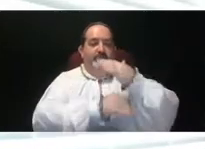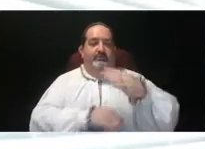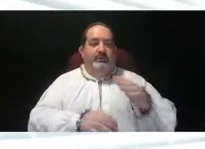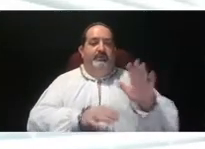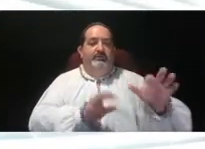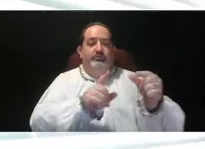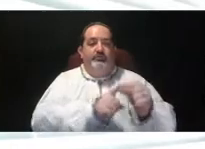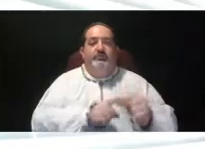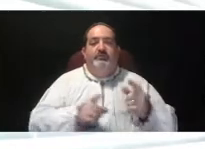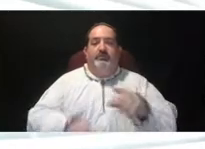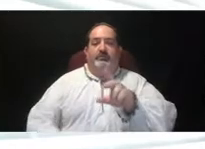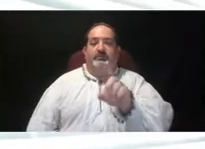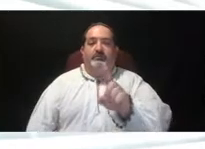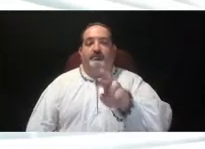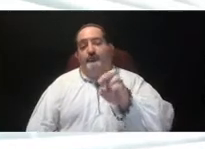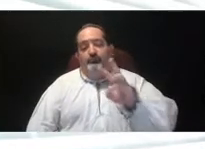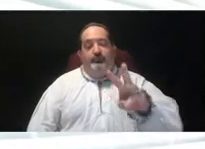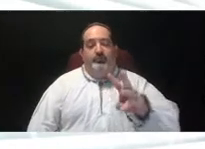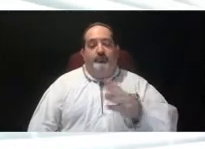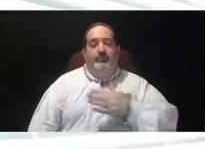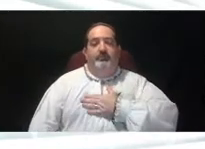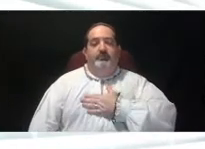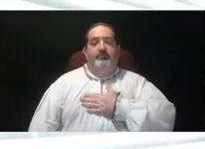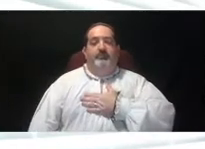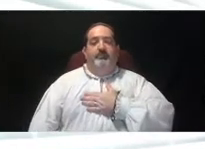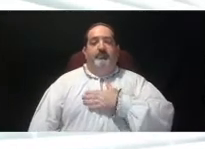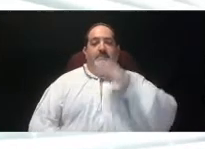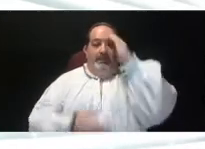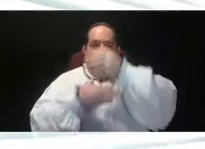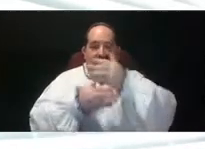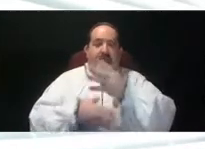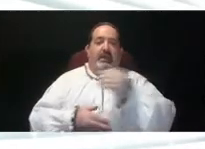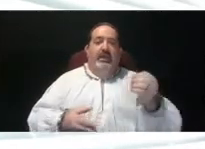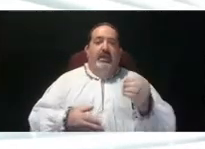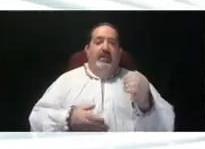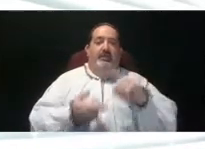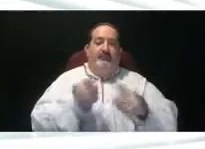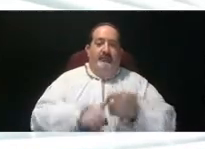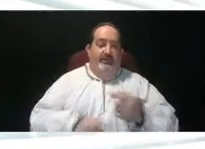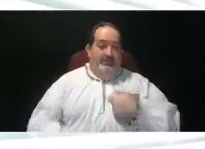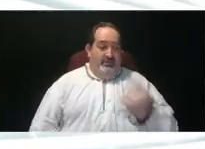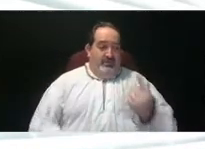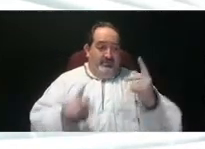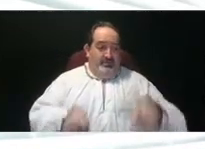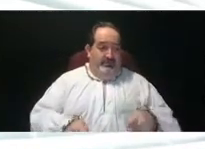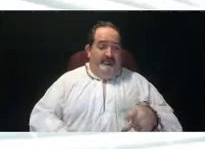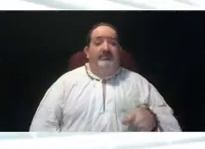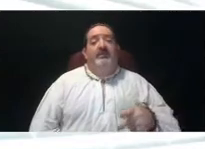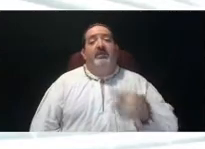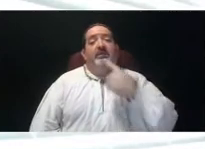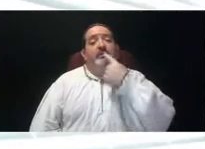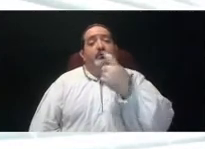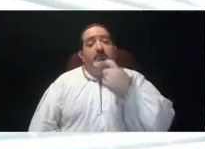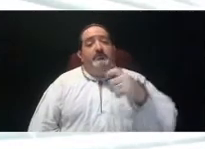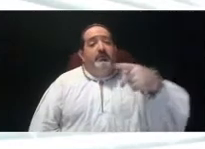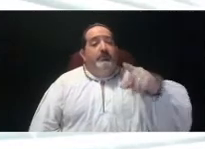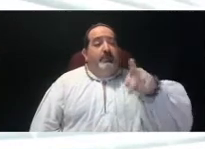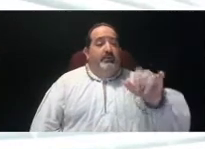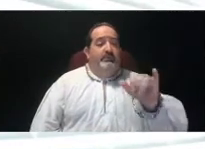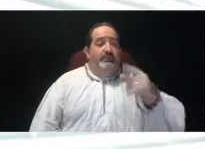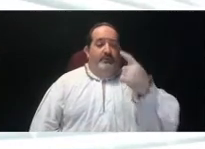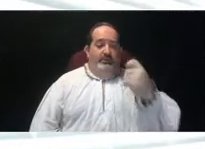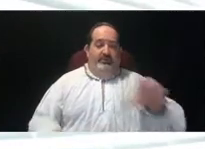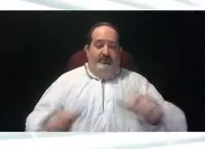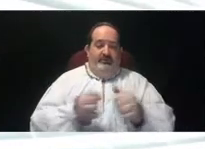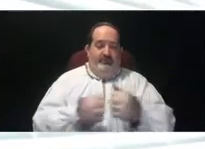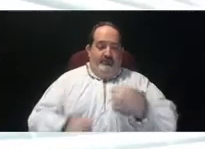So Drew is not only my knight, but my friend, but I'm only one person. And the Crimson Poppy is not about what he has done